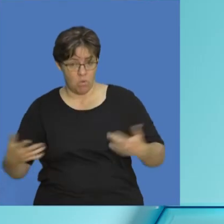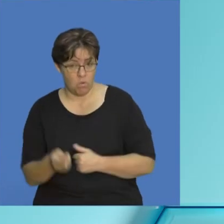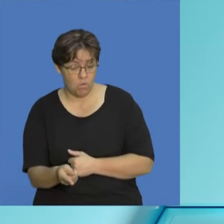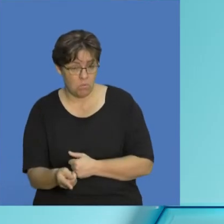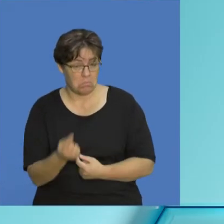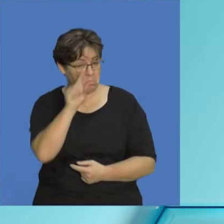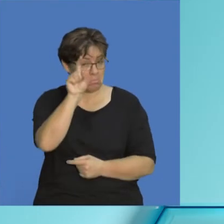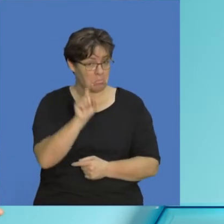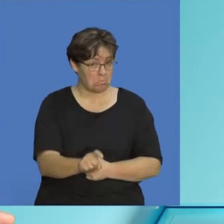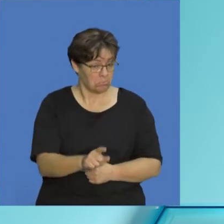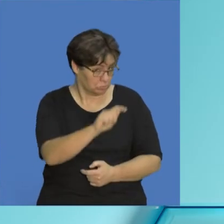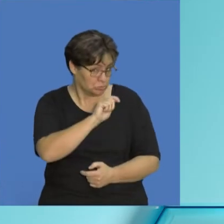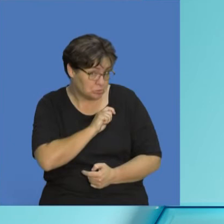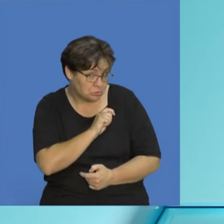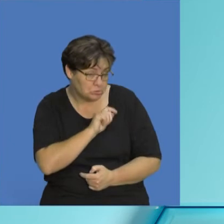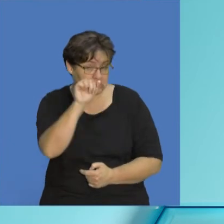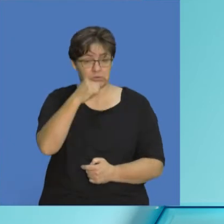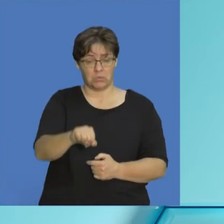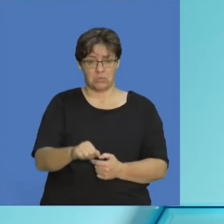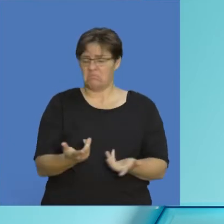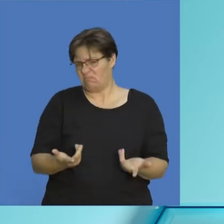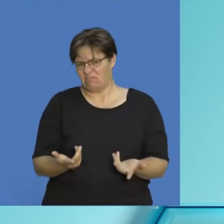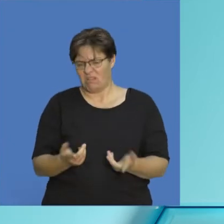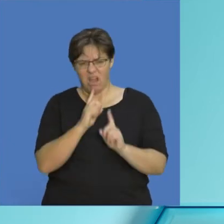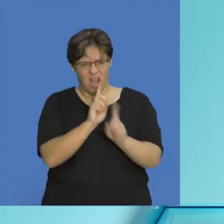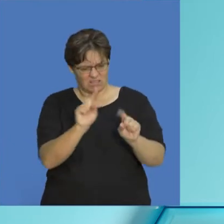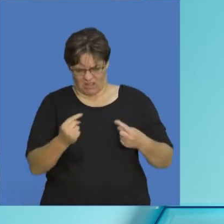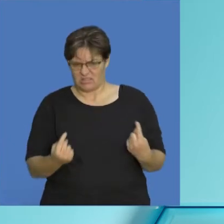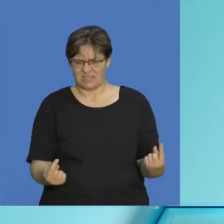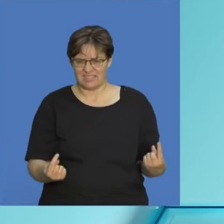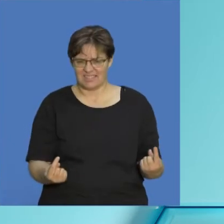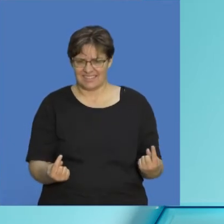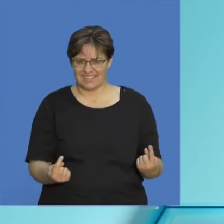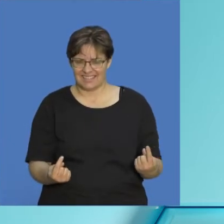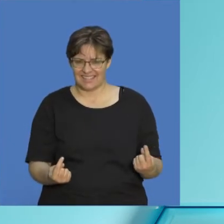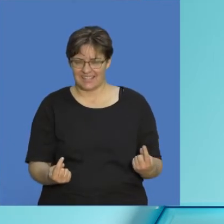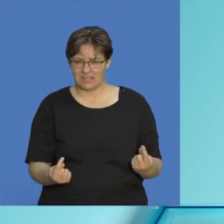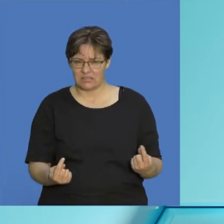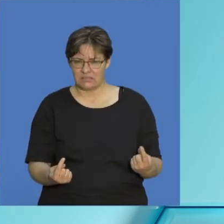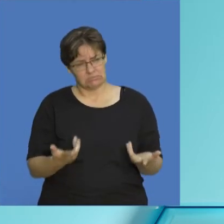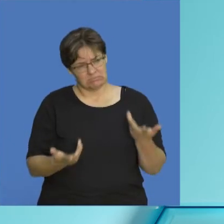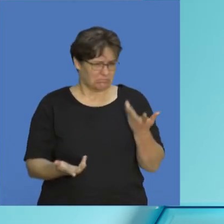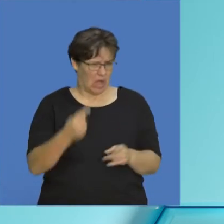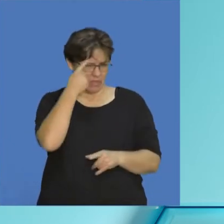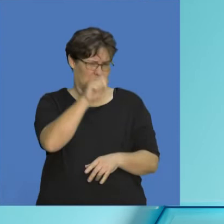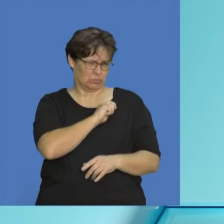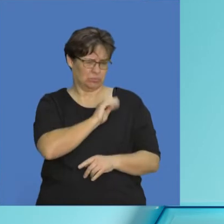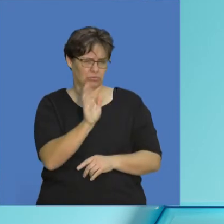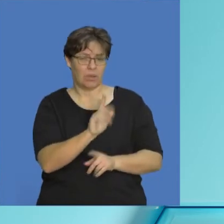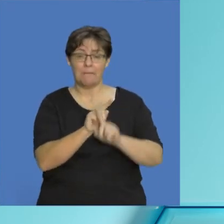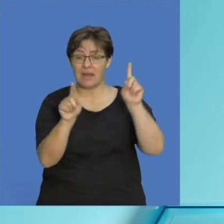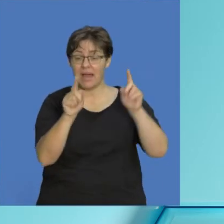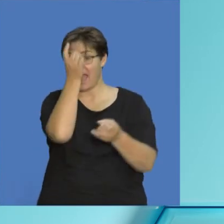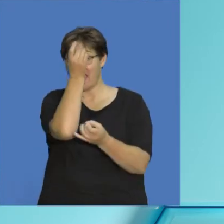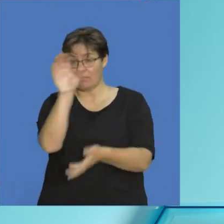faster? Is that really true? I mean, we cannot really answer that question. I mean, I doubt it's true, but